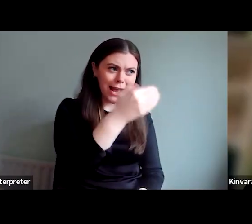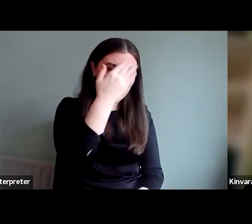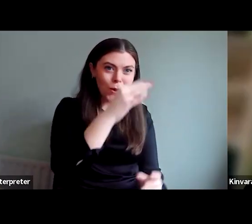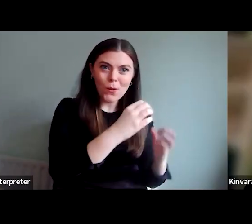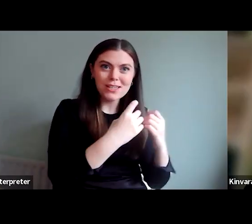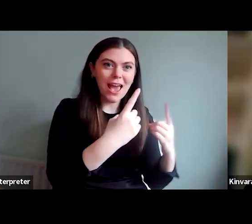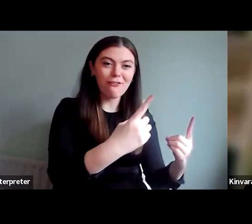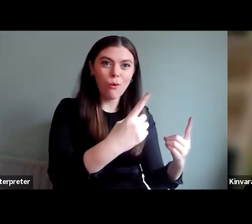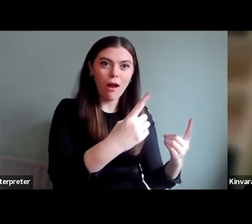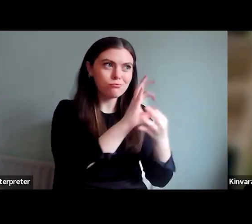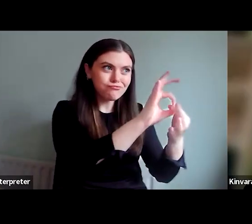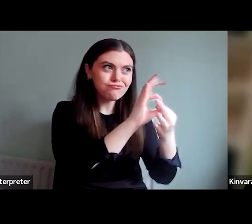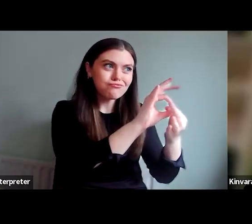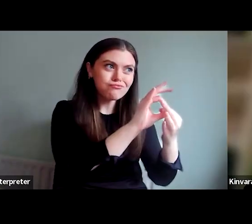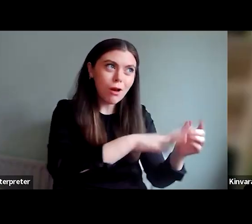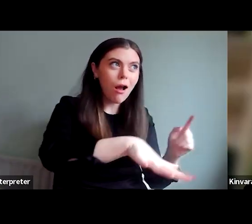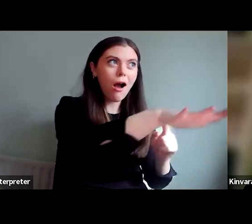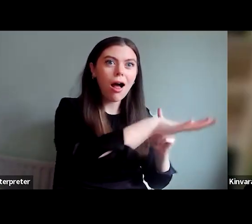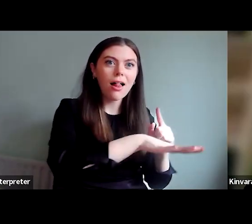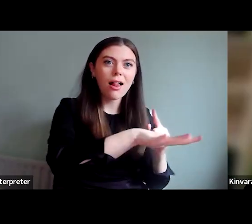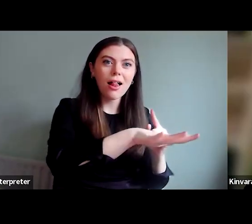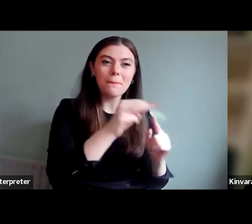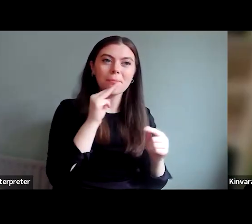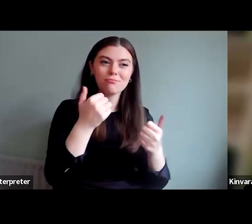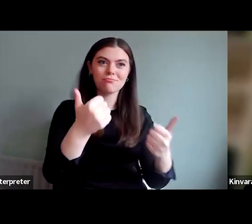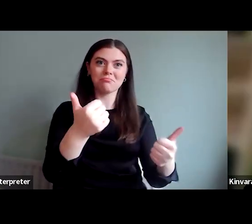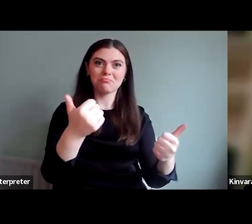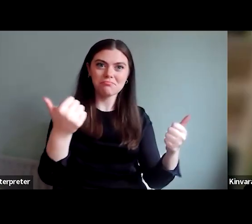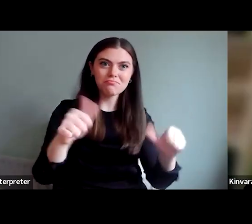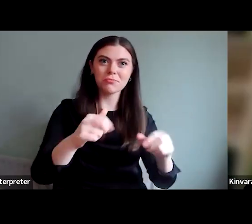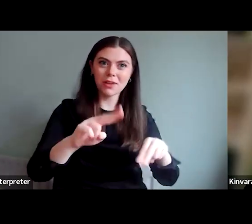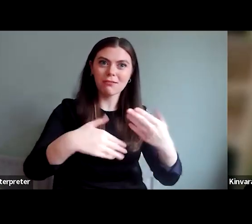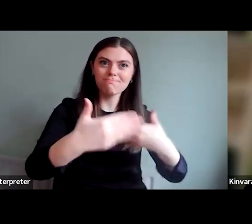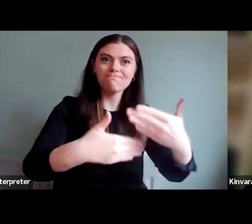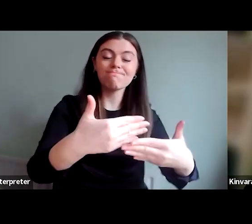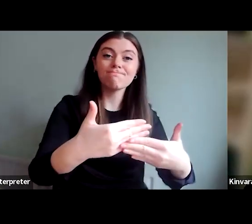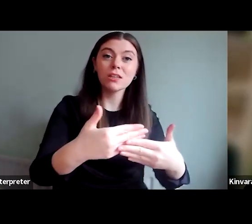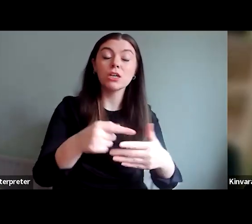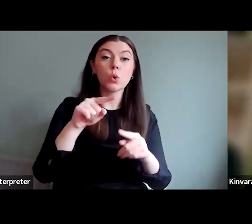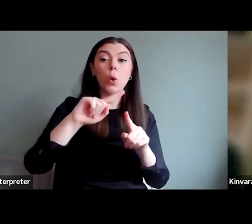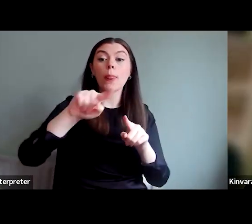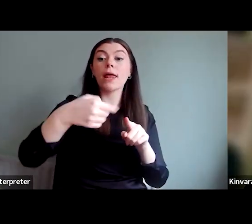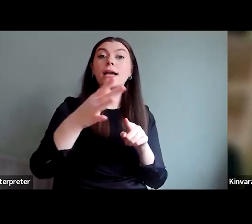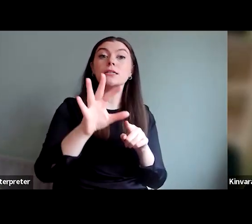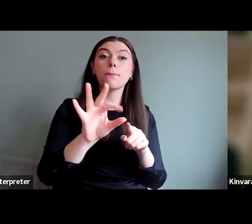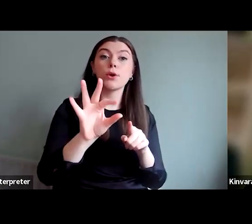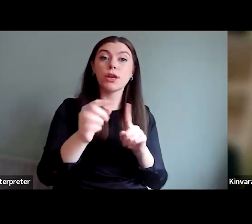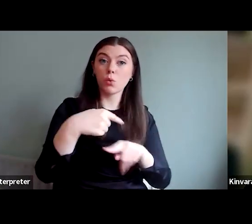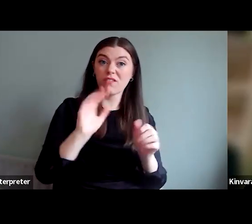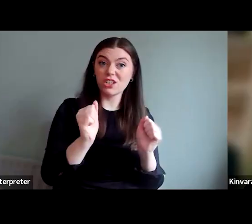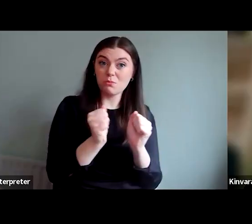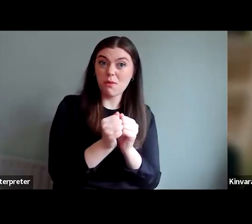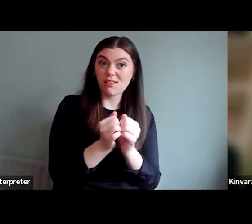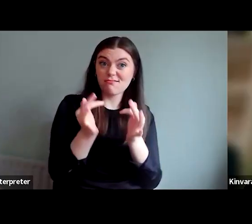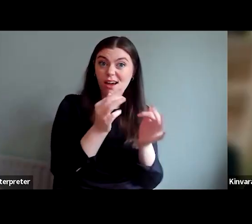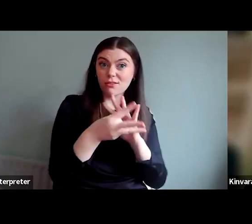that's the way to go. So on Monday we met, that's just after the weekend, in my kitchen,